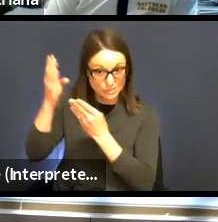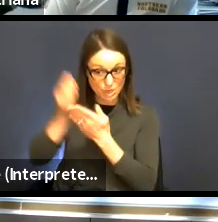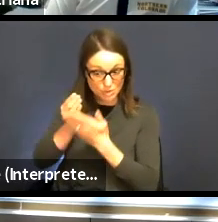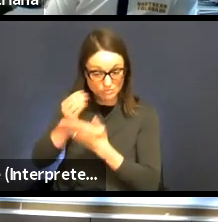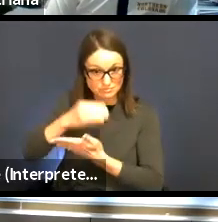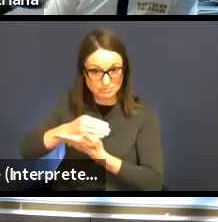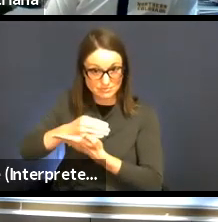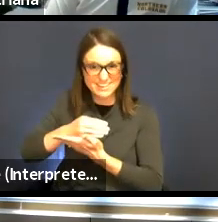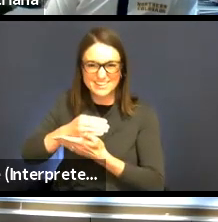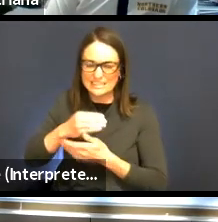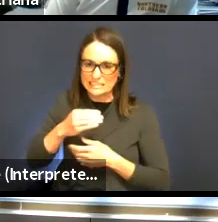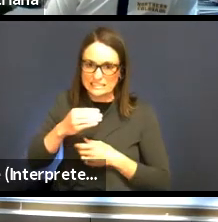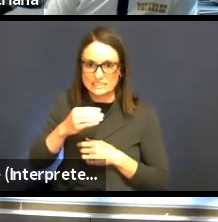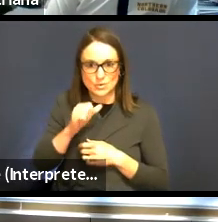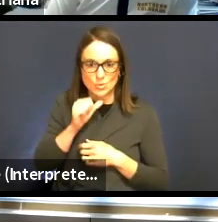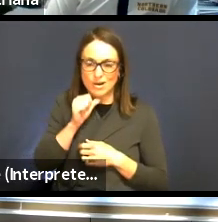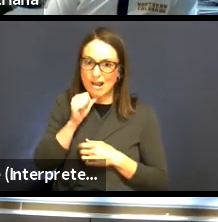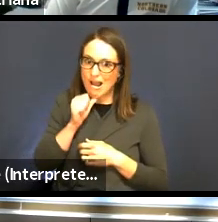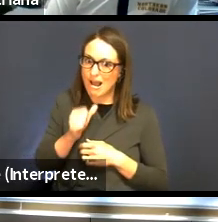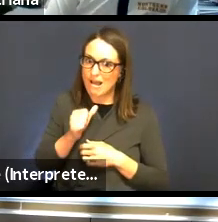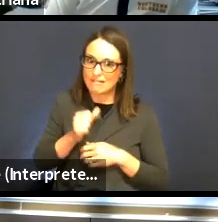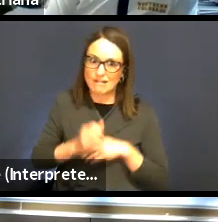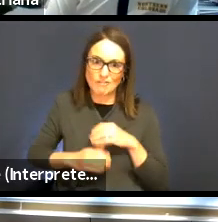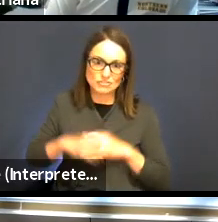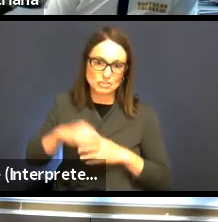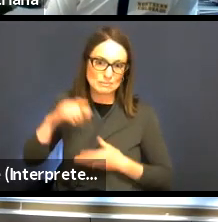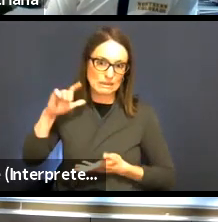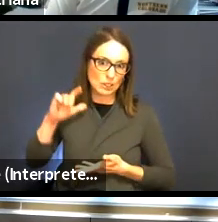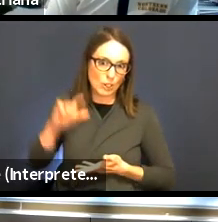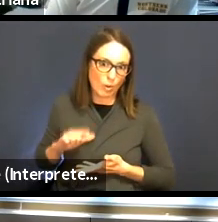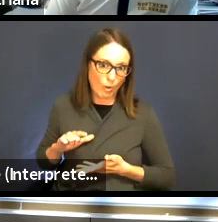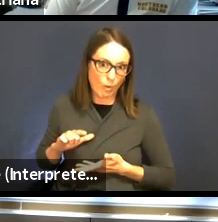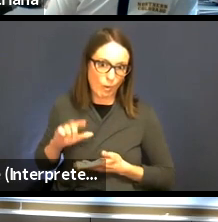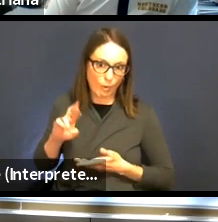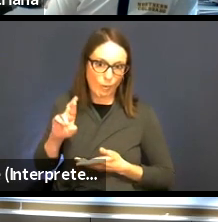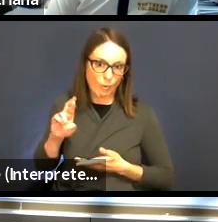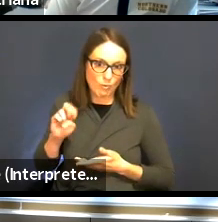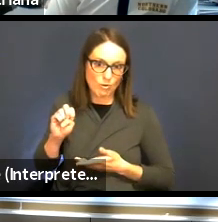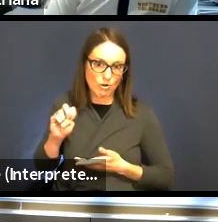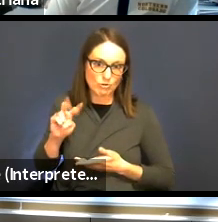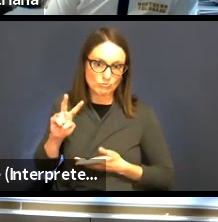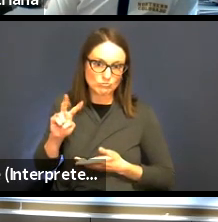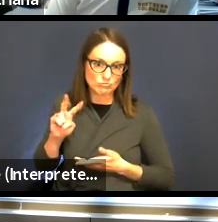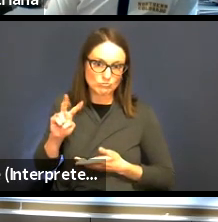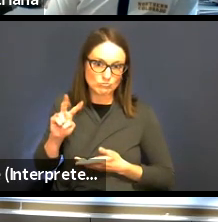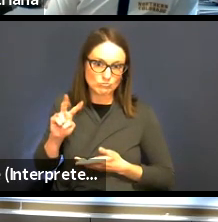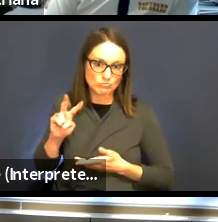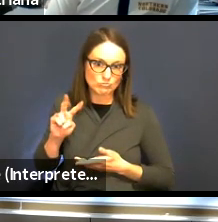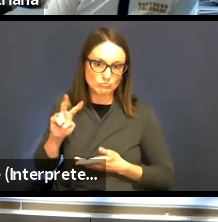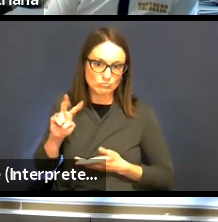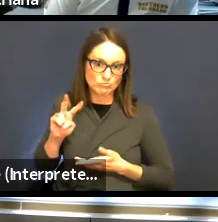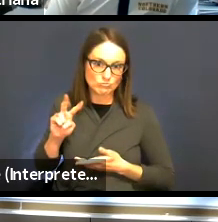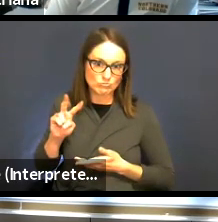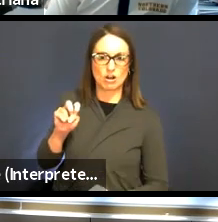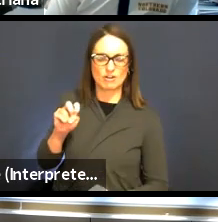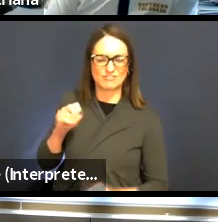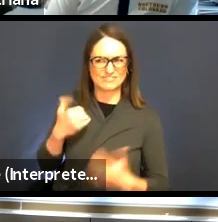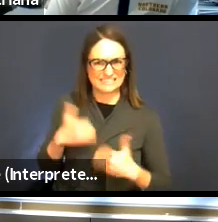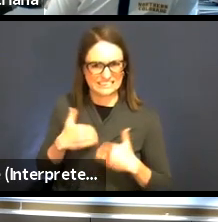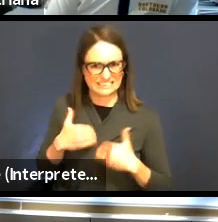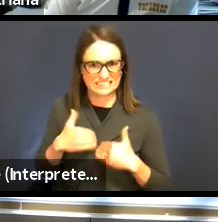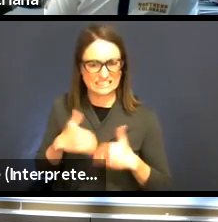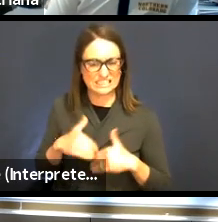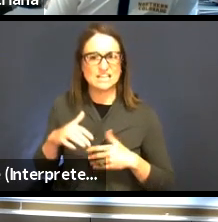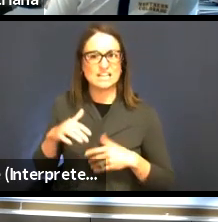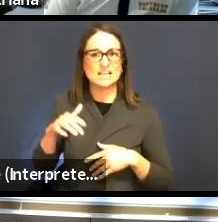uncomfortably low reserve amount. And I think, you know, it's sort of unprecedented at times. And I think as we move, we have kind of a